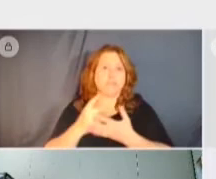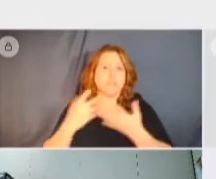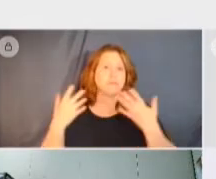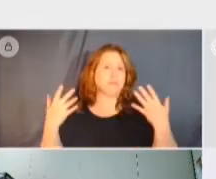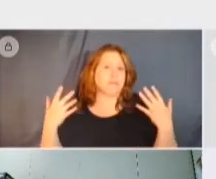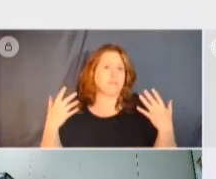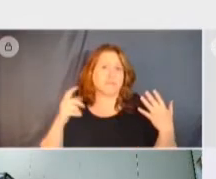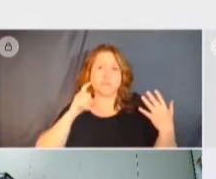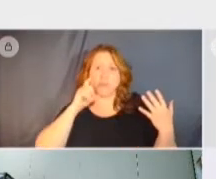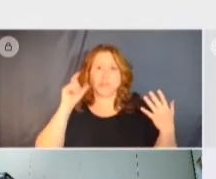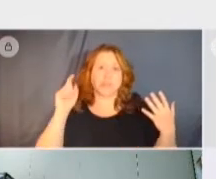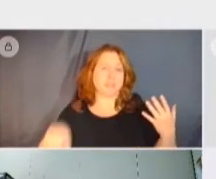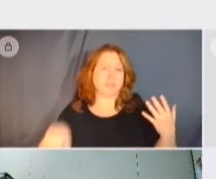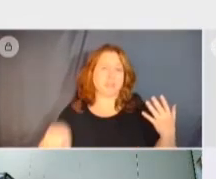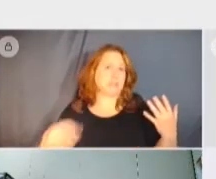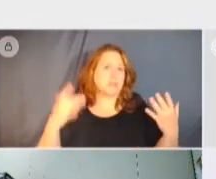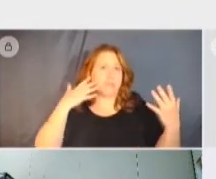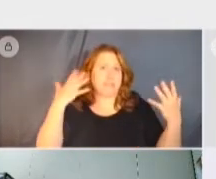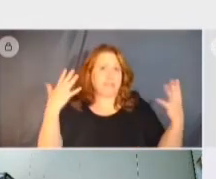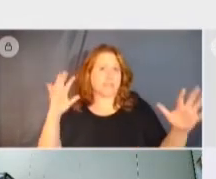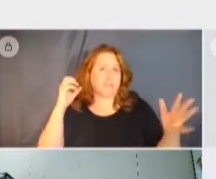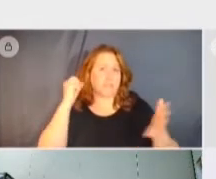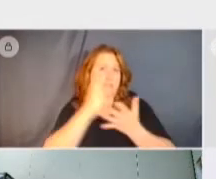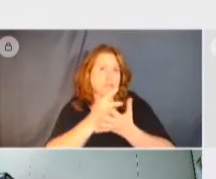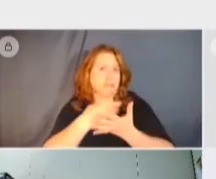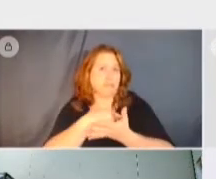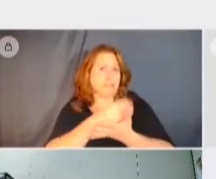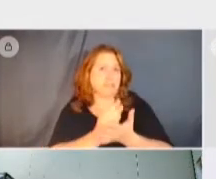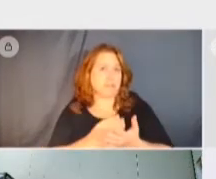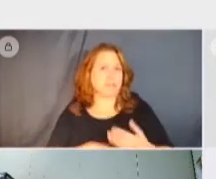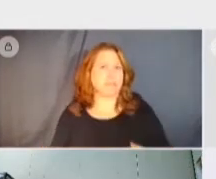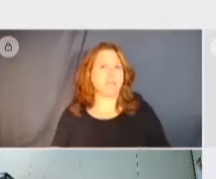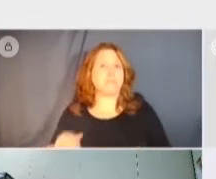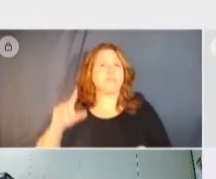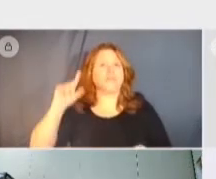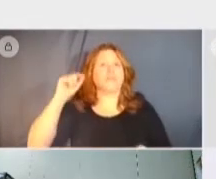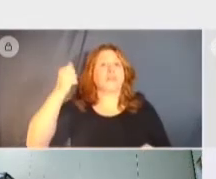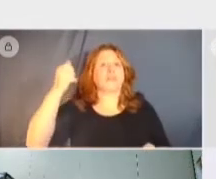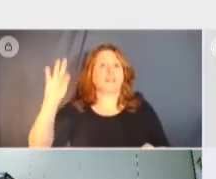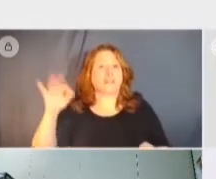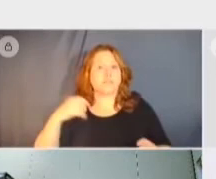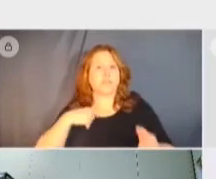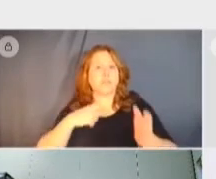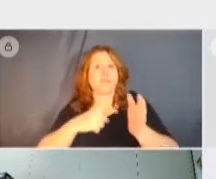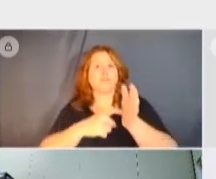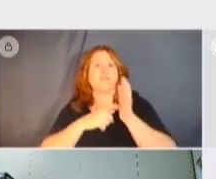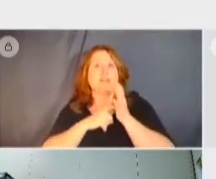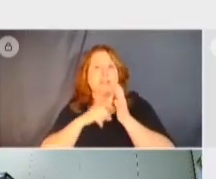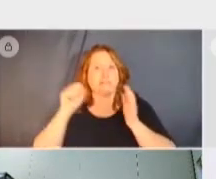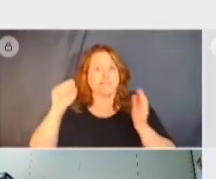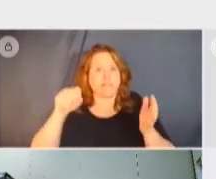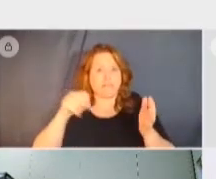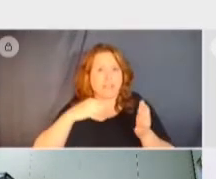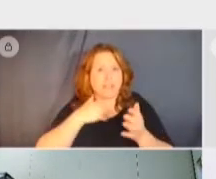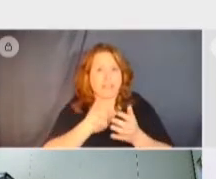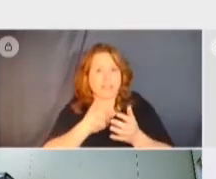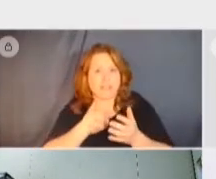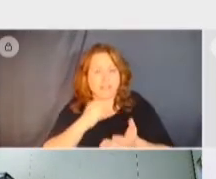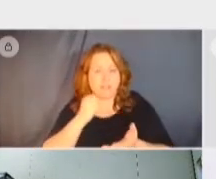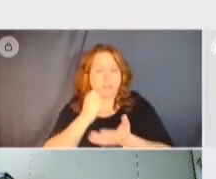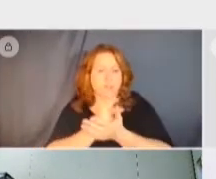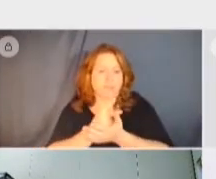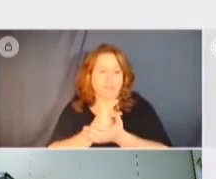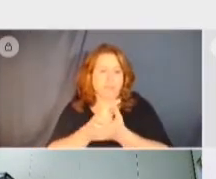in 2019, that was a requirement of the funds, needed the approval of the Division of Budget. The aid to locality this